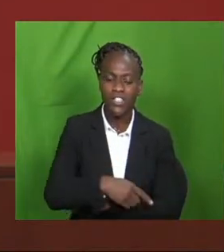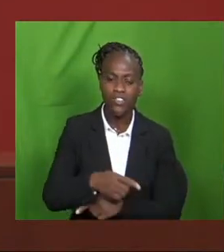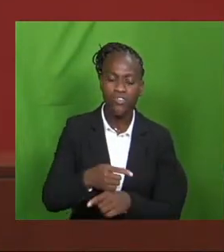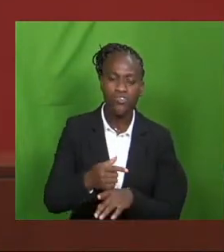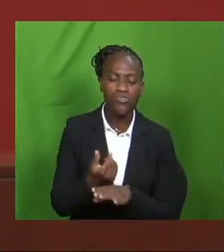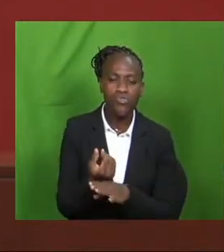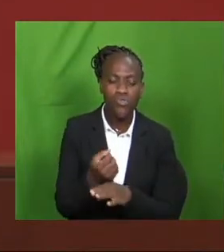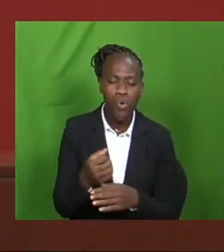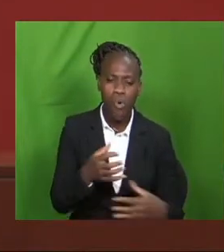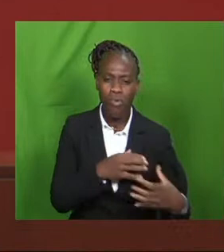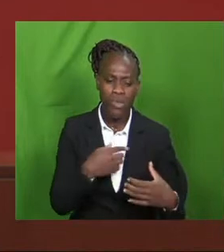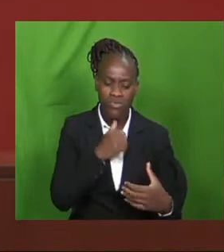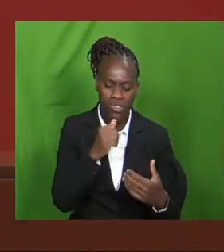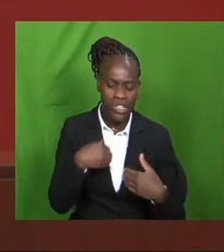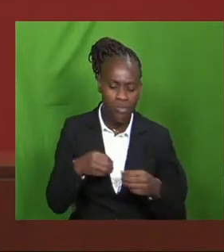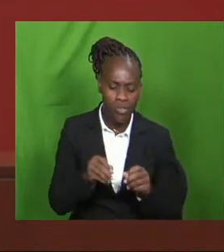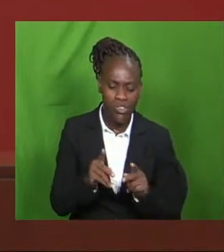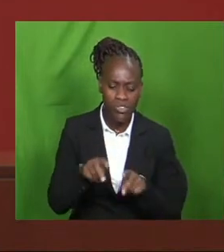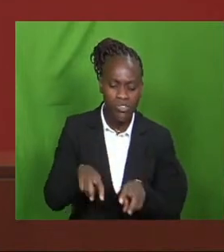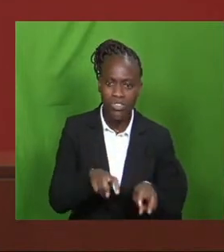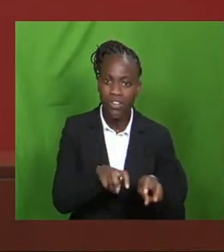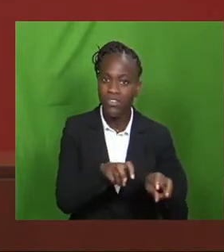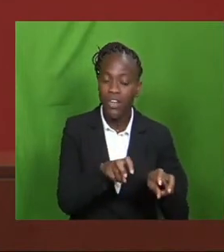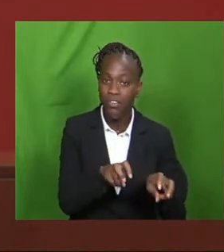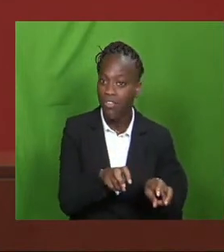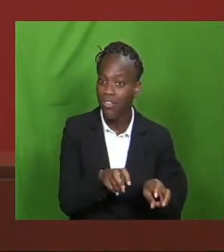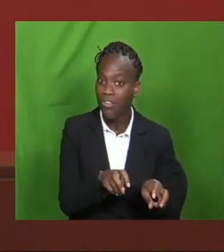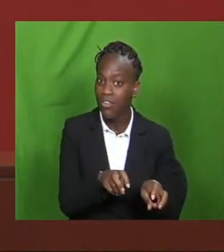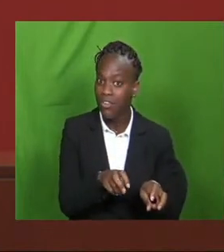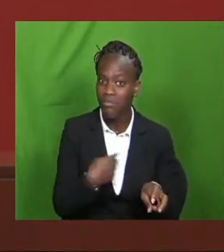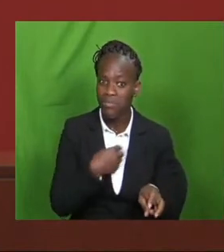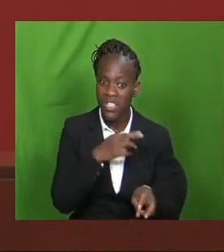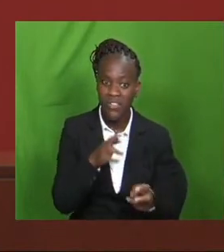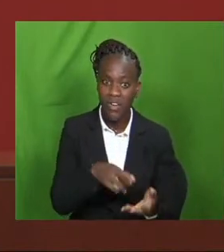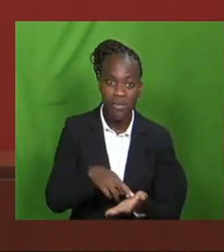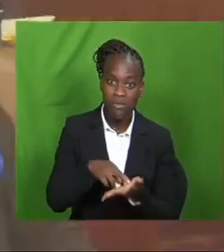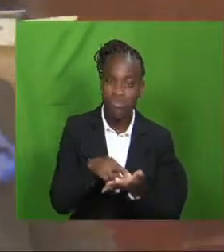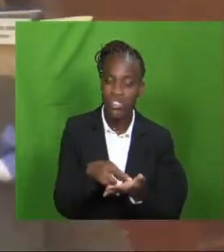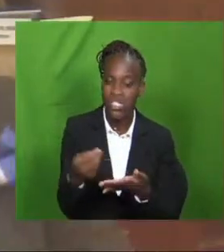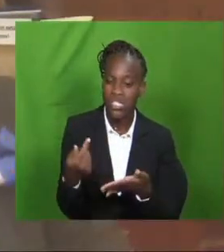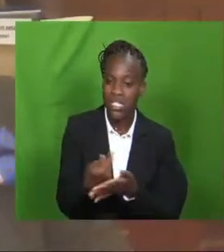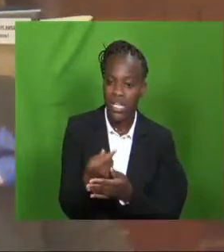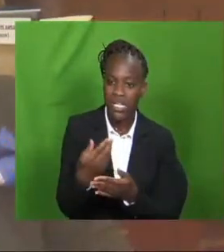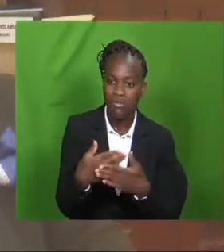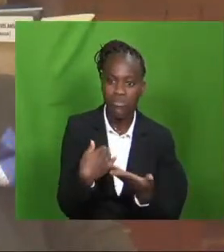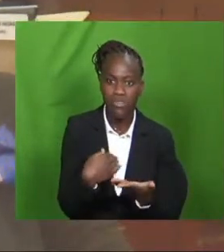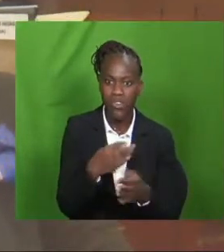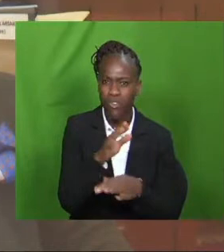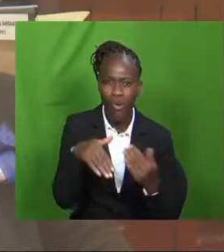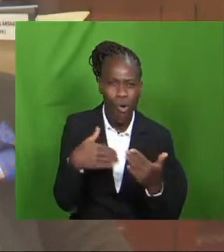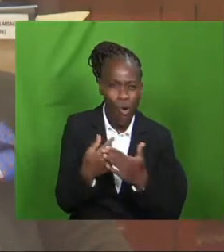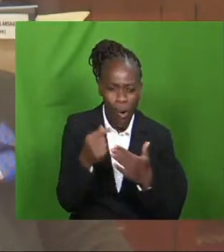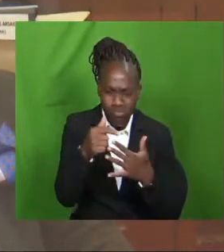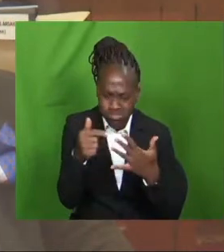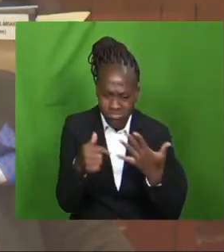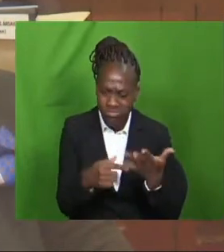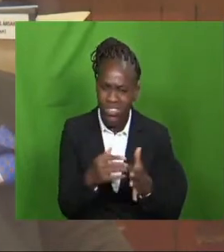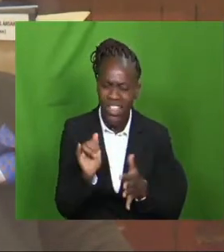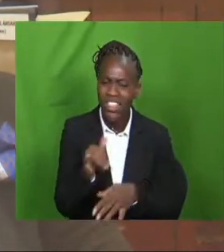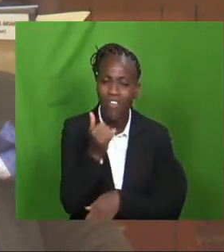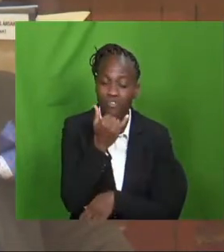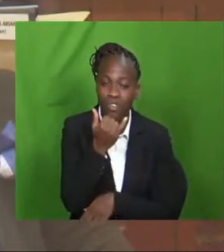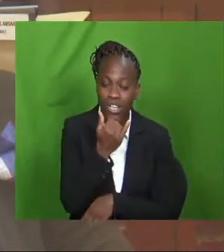getting opportunity to travel. You have never represented the country and all those things. That is an affront. And